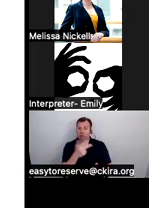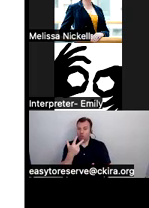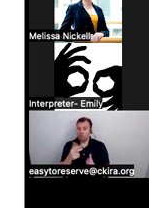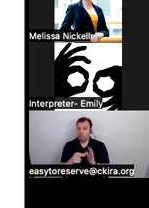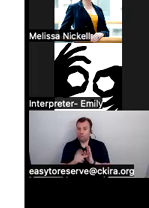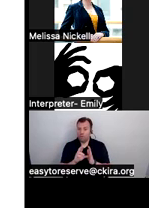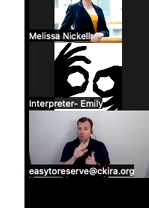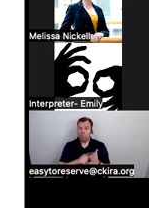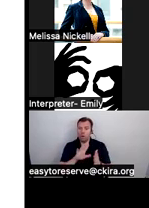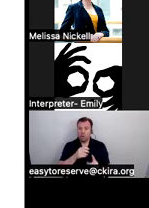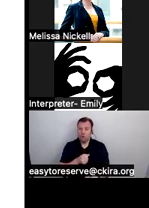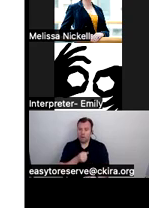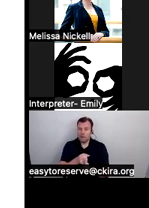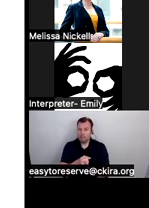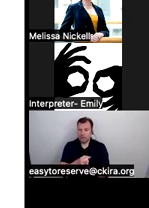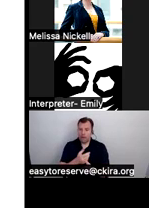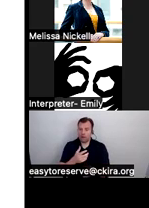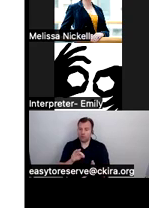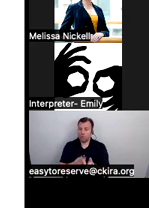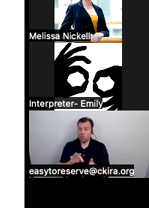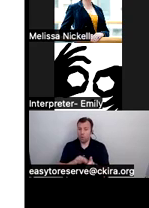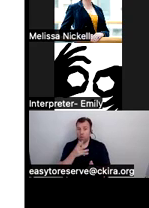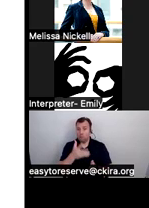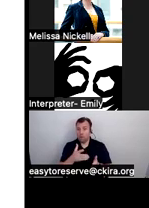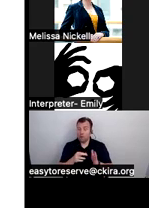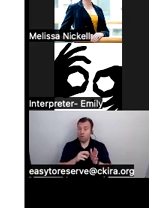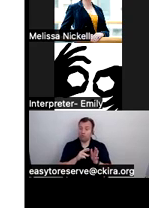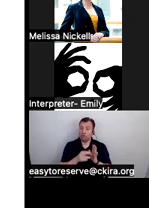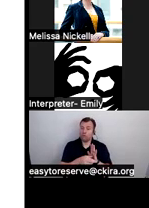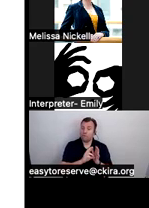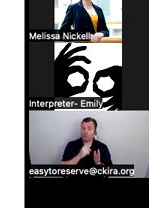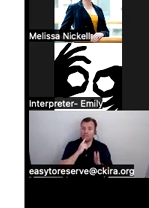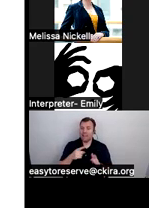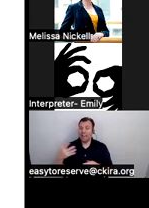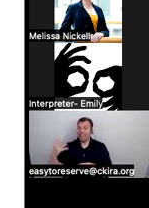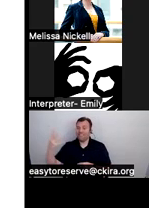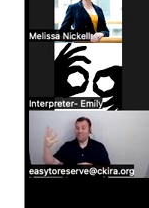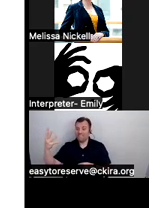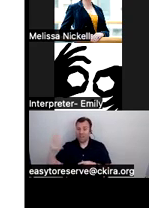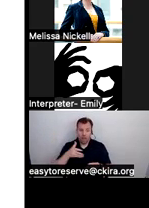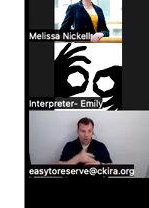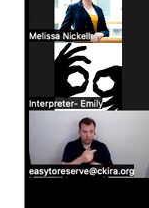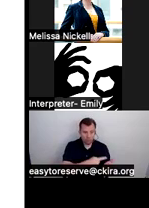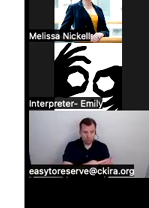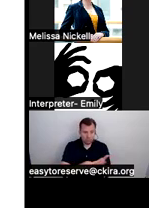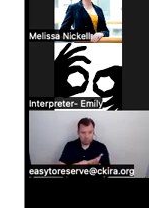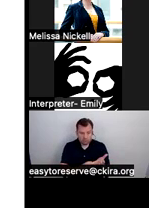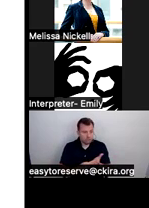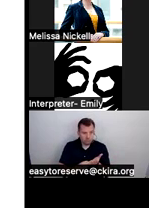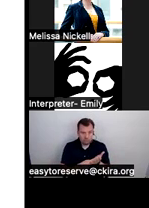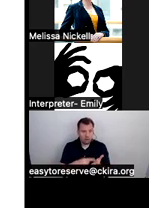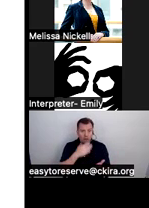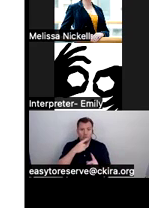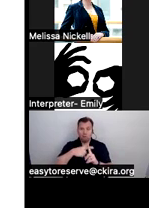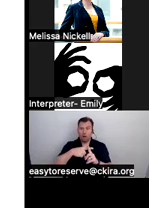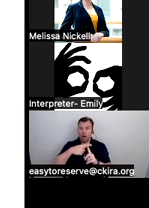final impact score could change. Maybe a reviewer started off giving a grant of 5, but they heard some positive comments from